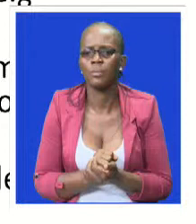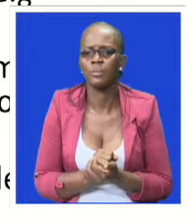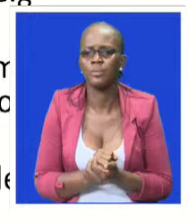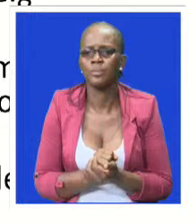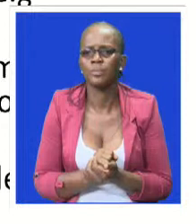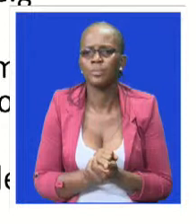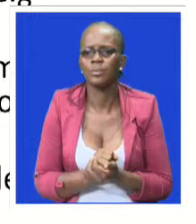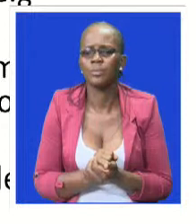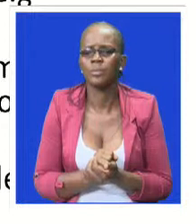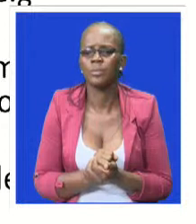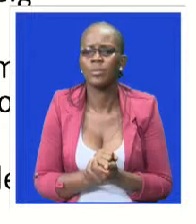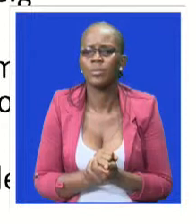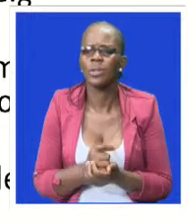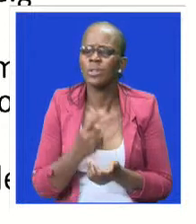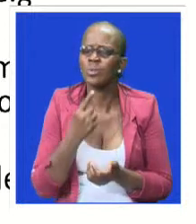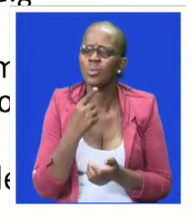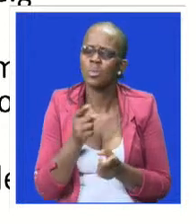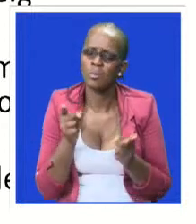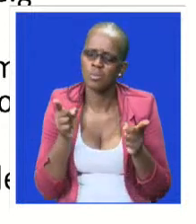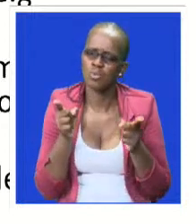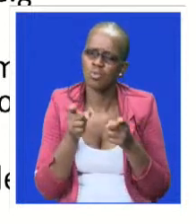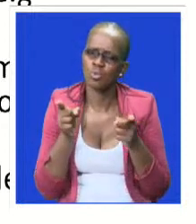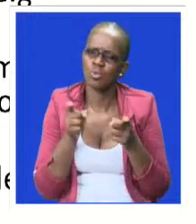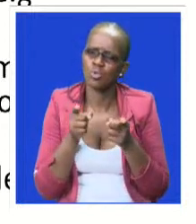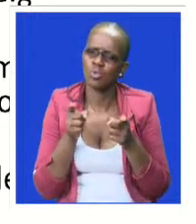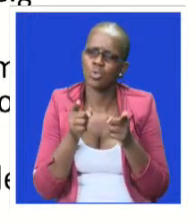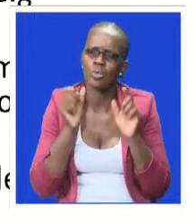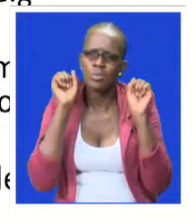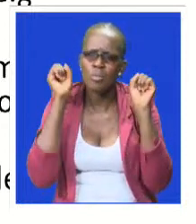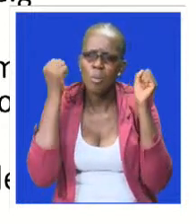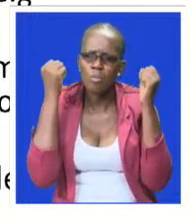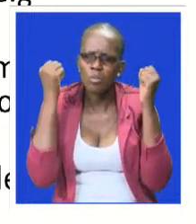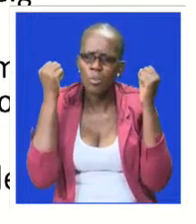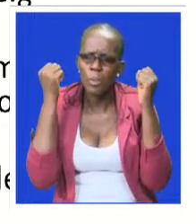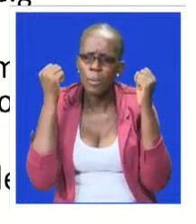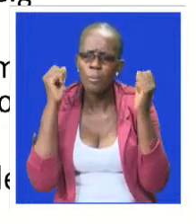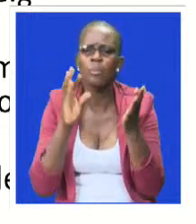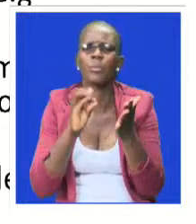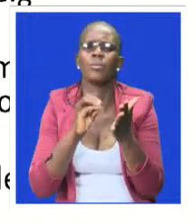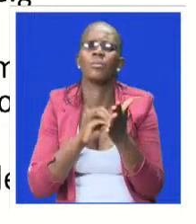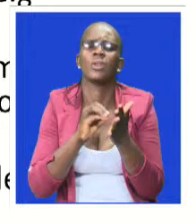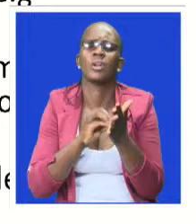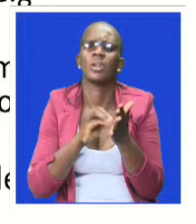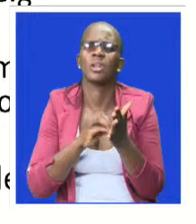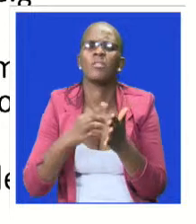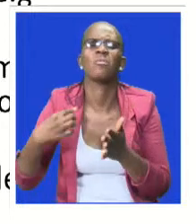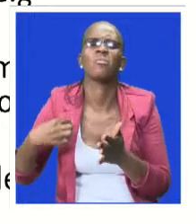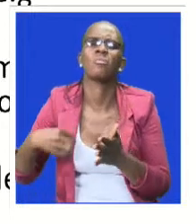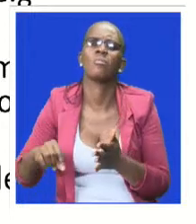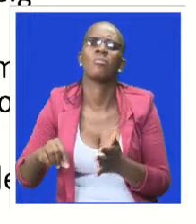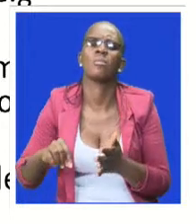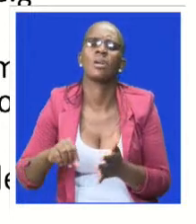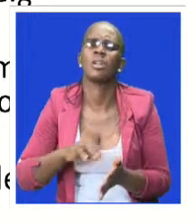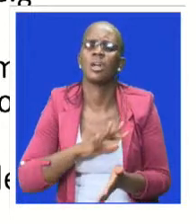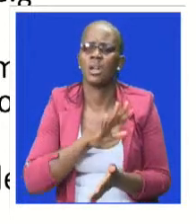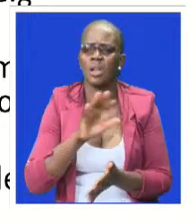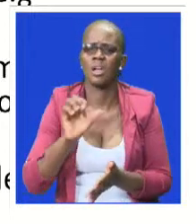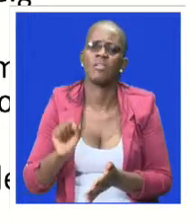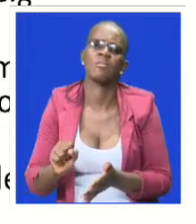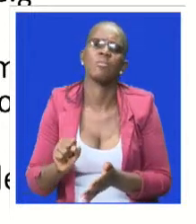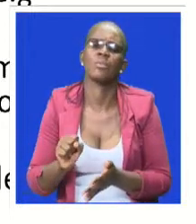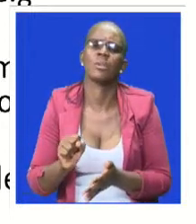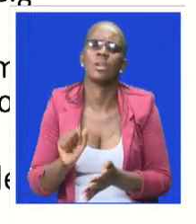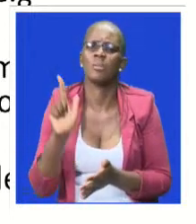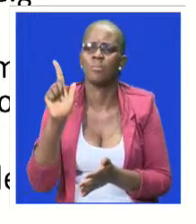short, sharp sound that is found in some African languages. The way we speak as